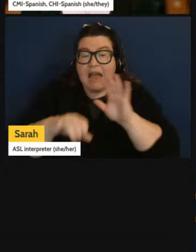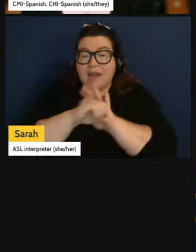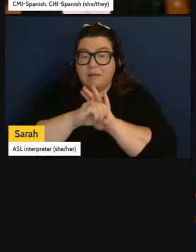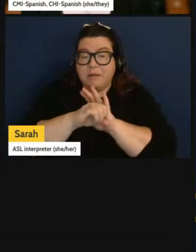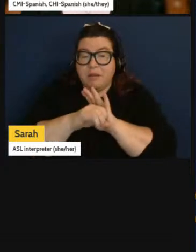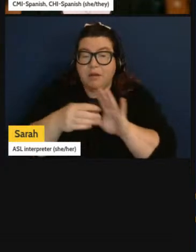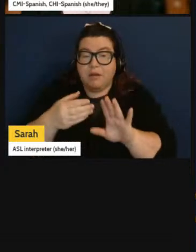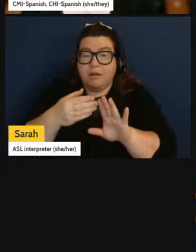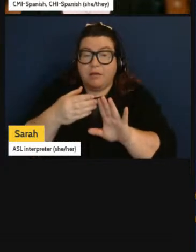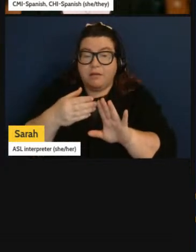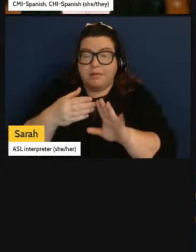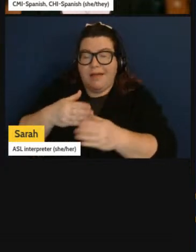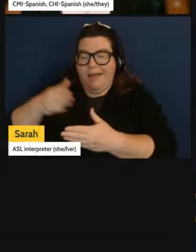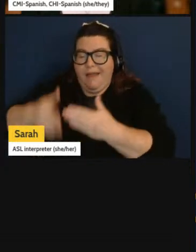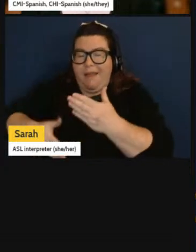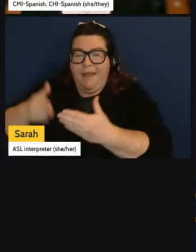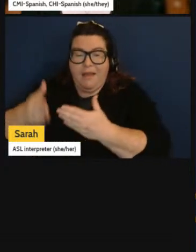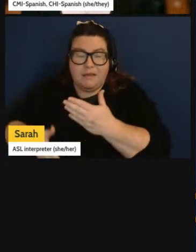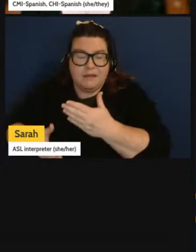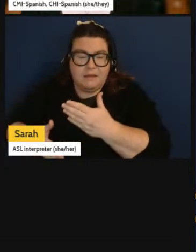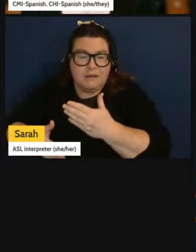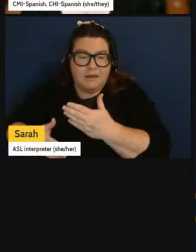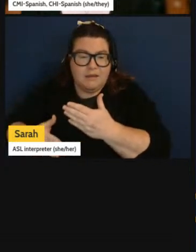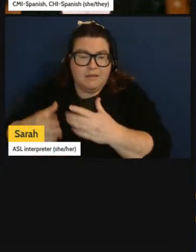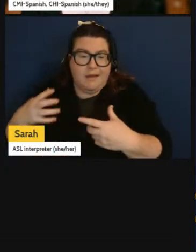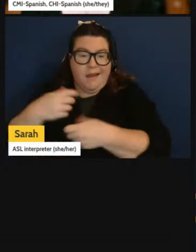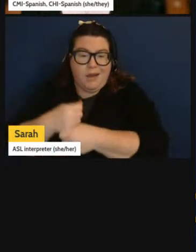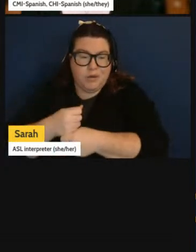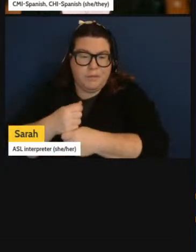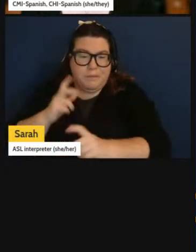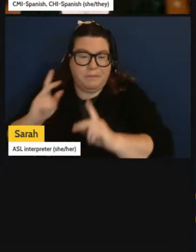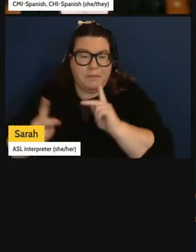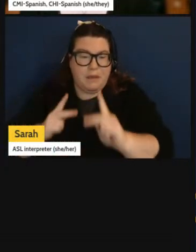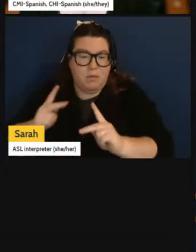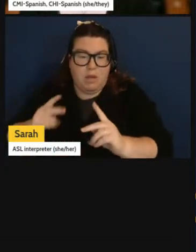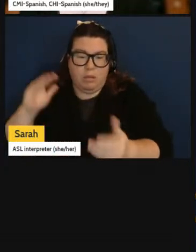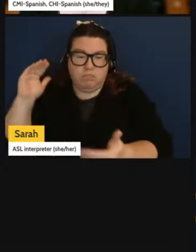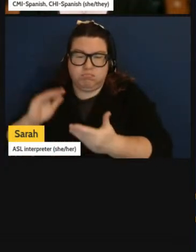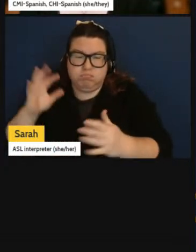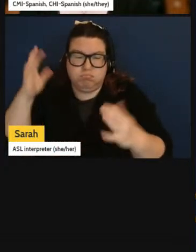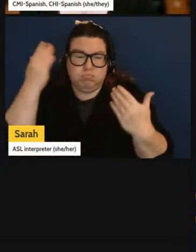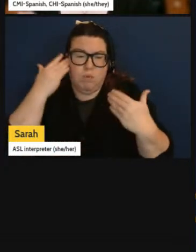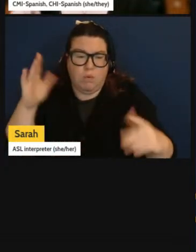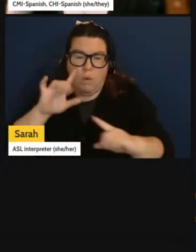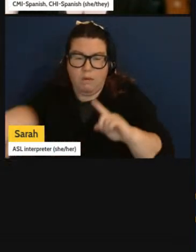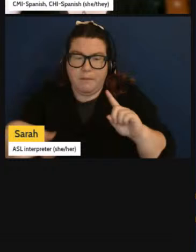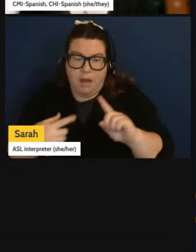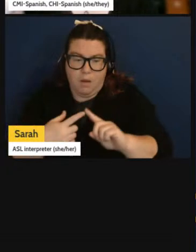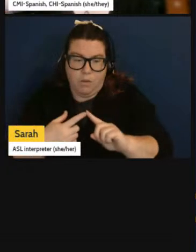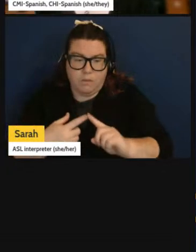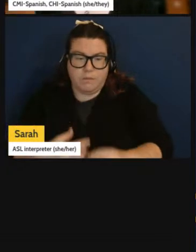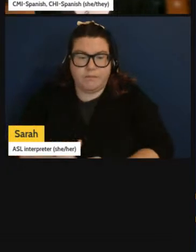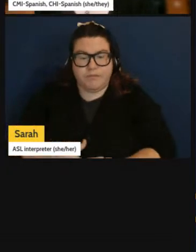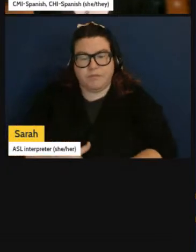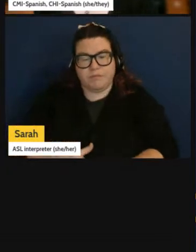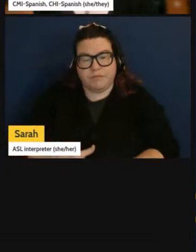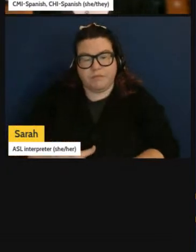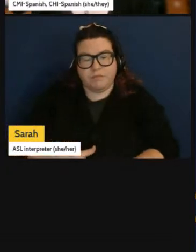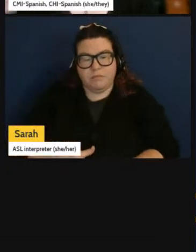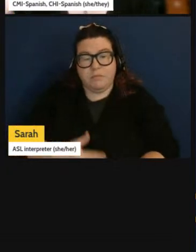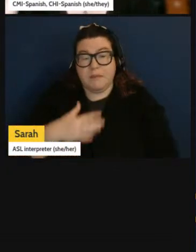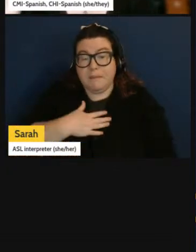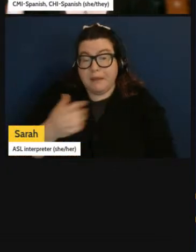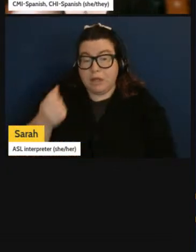the end of the acronyms that a lot of people know less about. And then I see here, my understanding